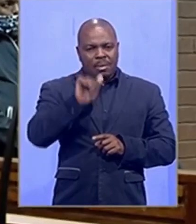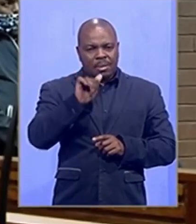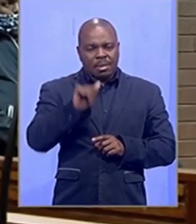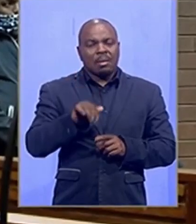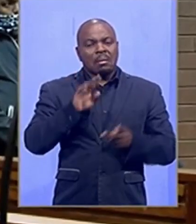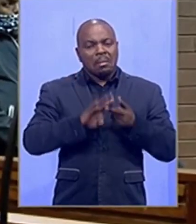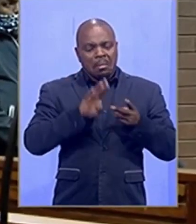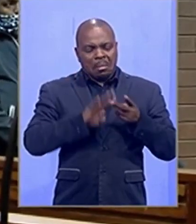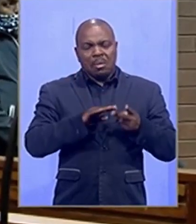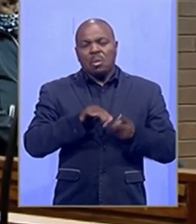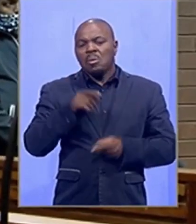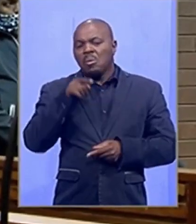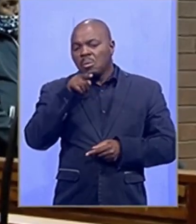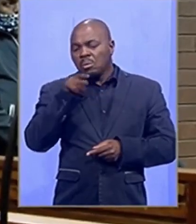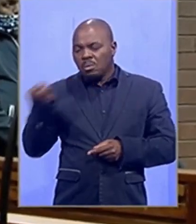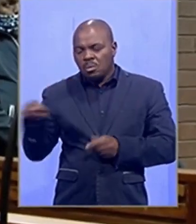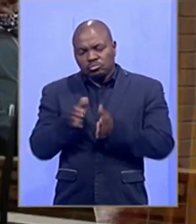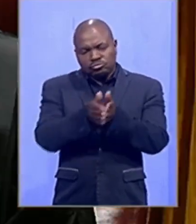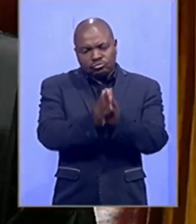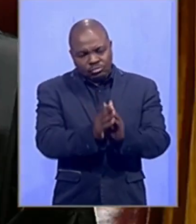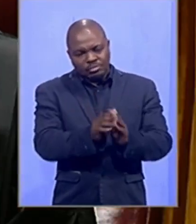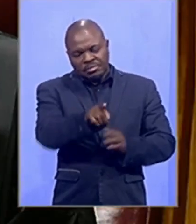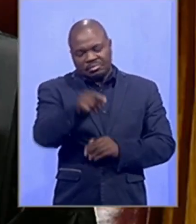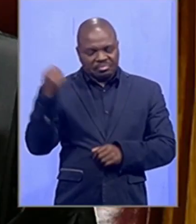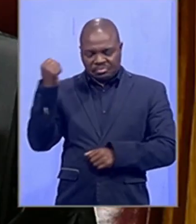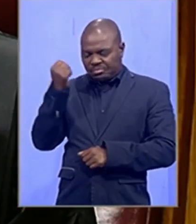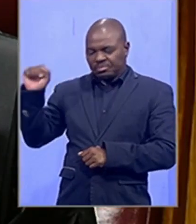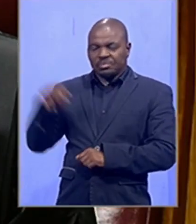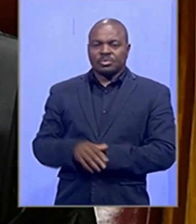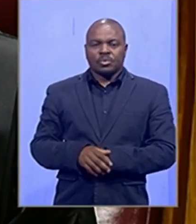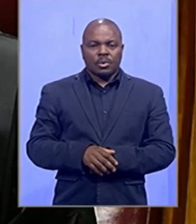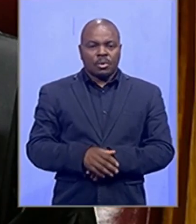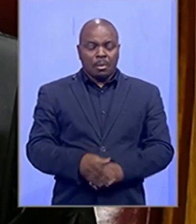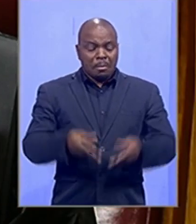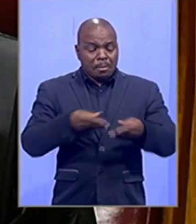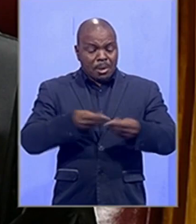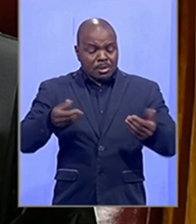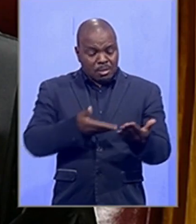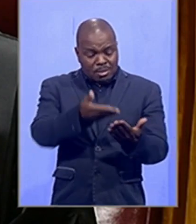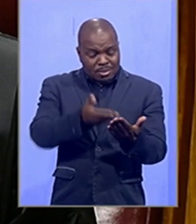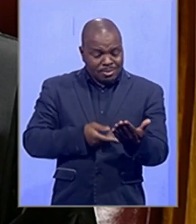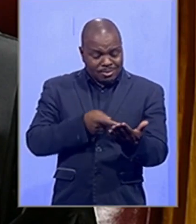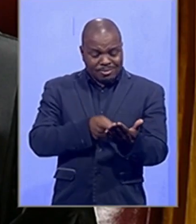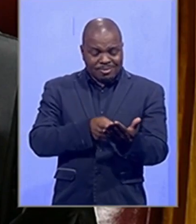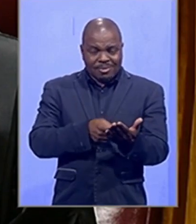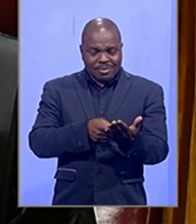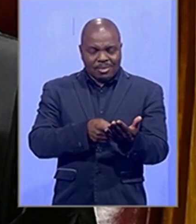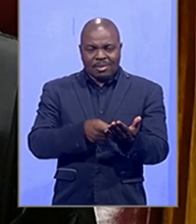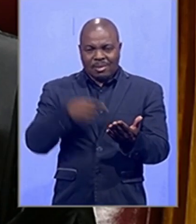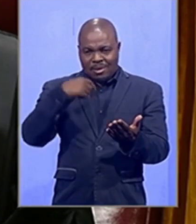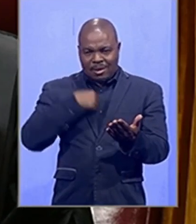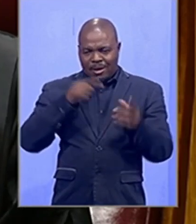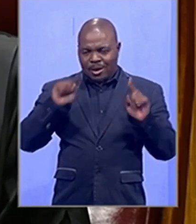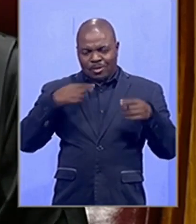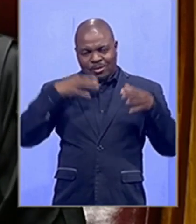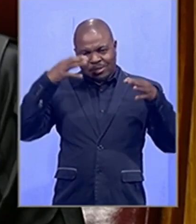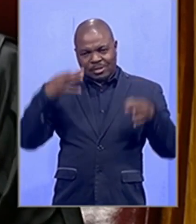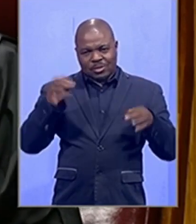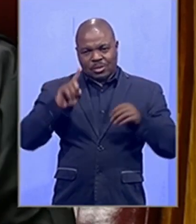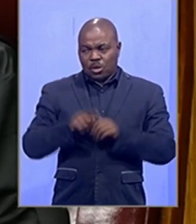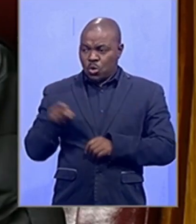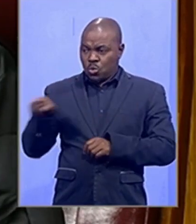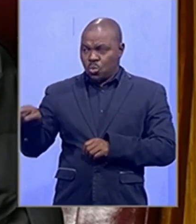thoko boikuelo ba ga Shoba. On the material before me, I cannot conclude that Mr. Shoba's prospects